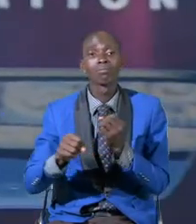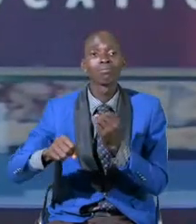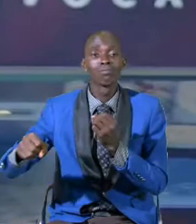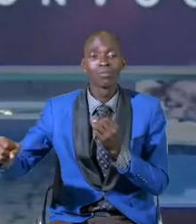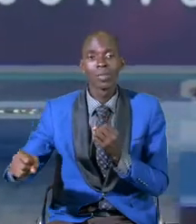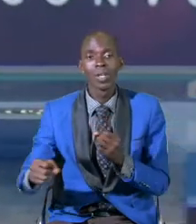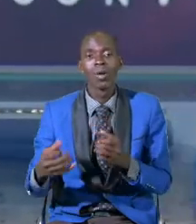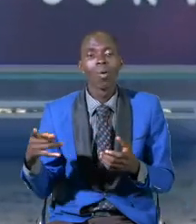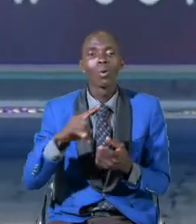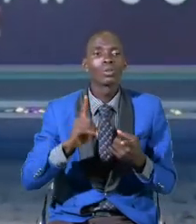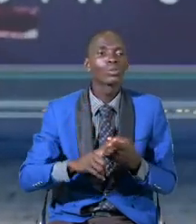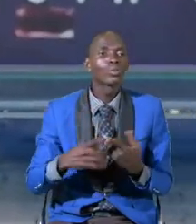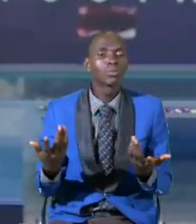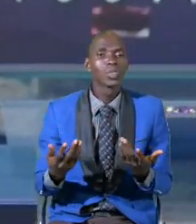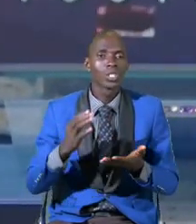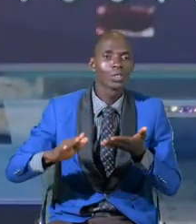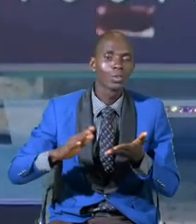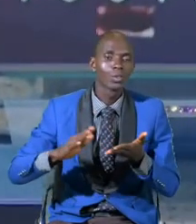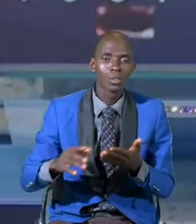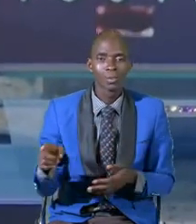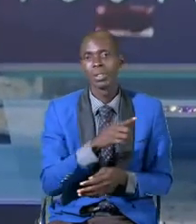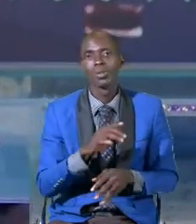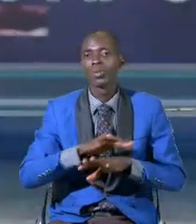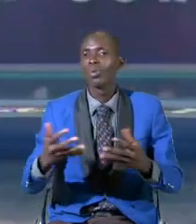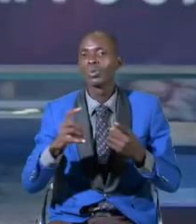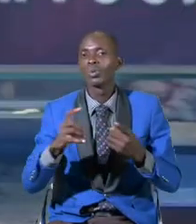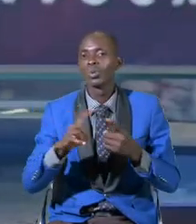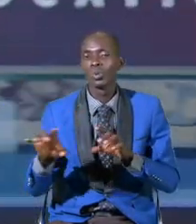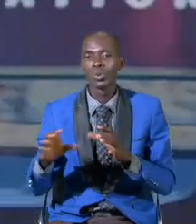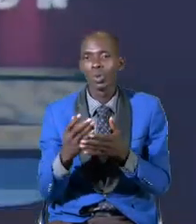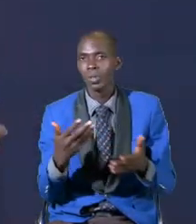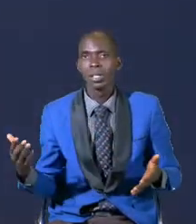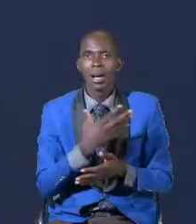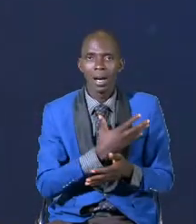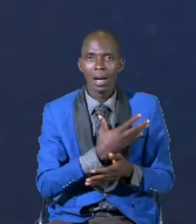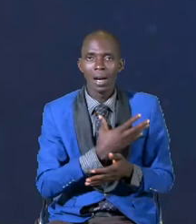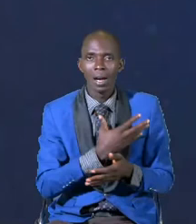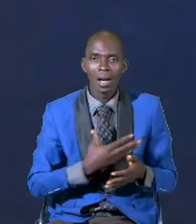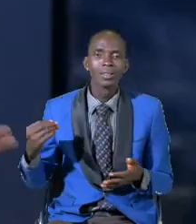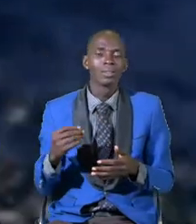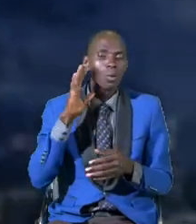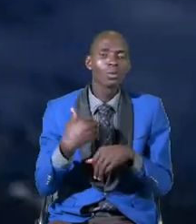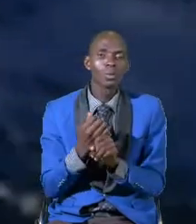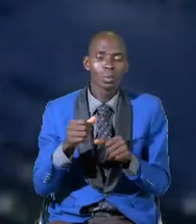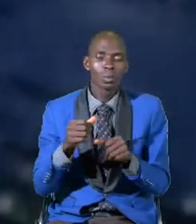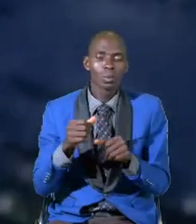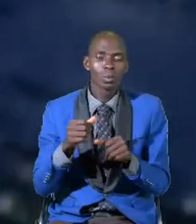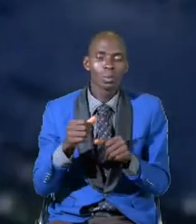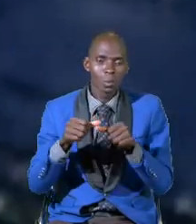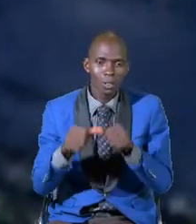excuse themselves, they don't want to do something, and they want to remain mediocre, they want to